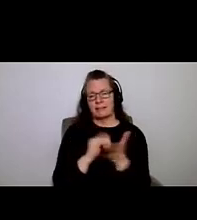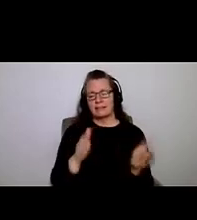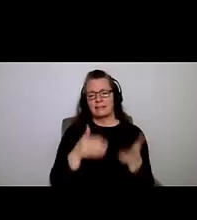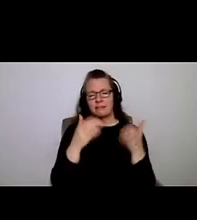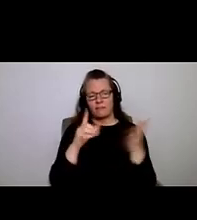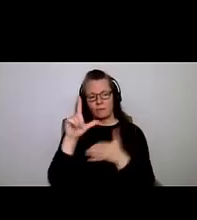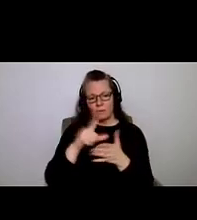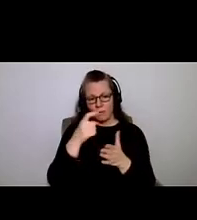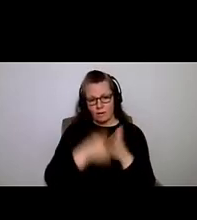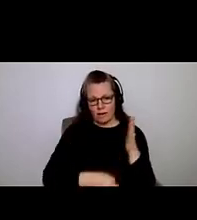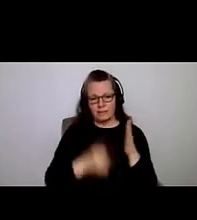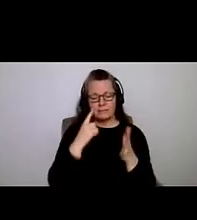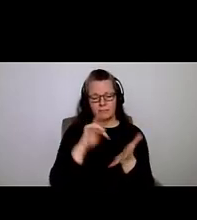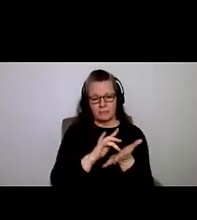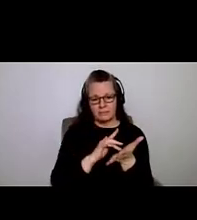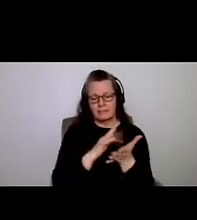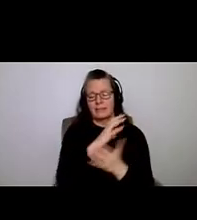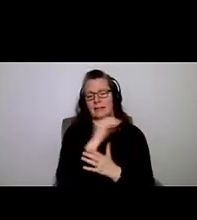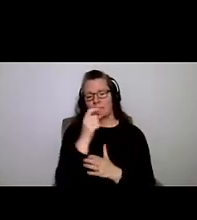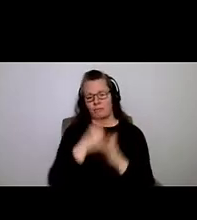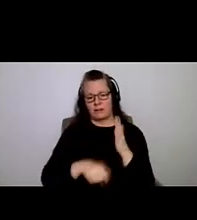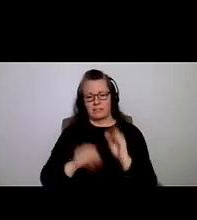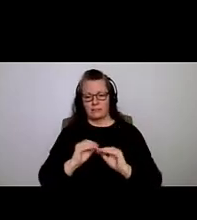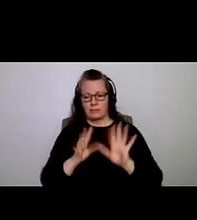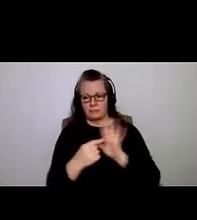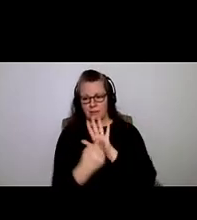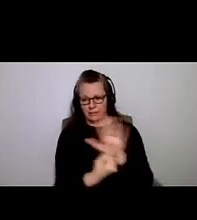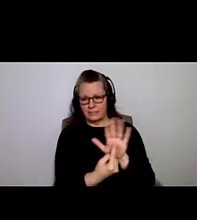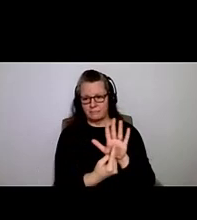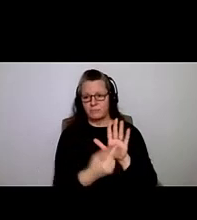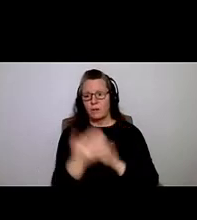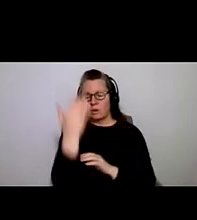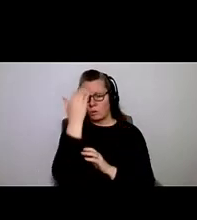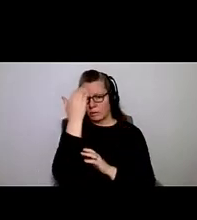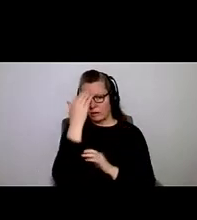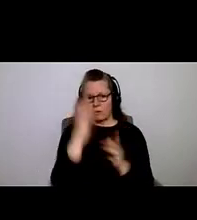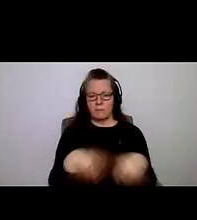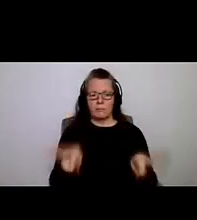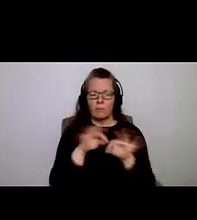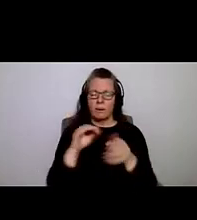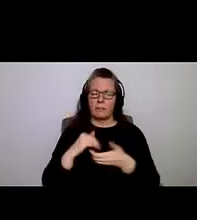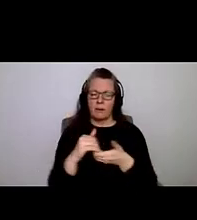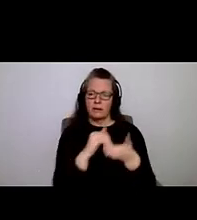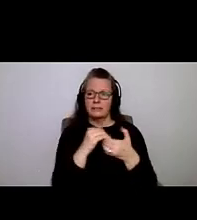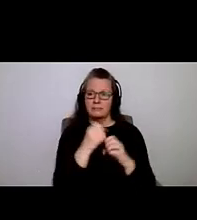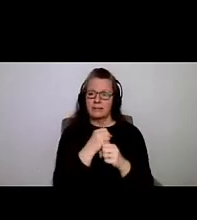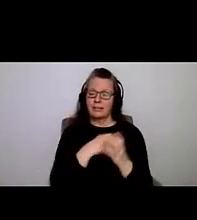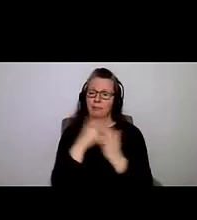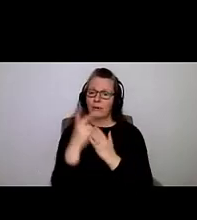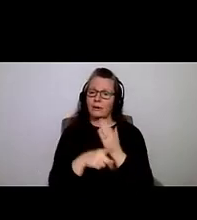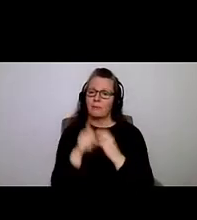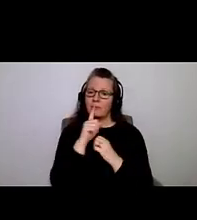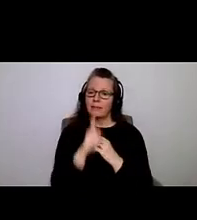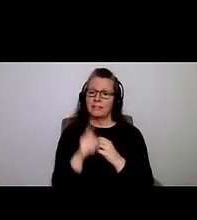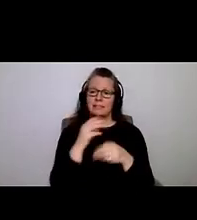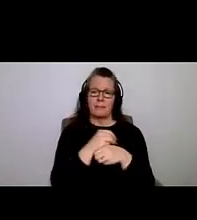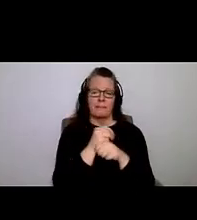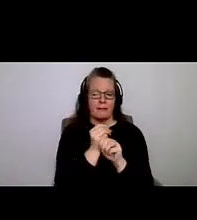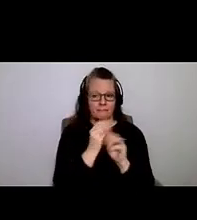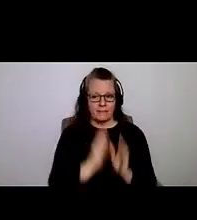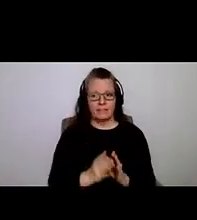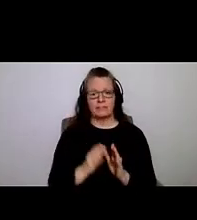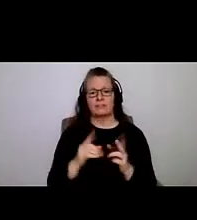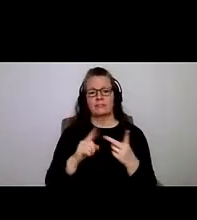pricing transparency. We know that our most vital partners in making this program a reality will be manufacturers, health plans, and